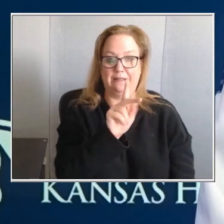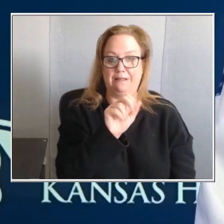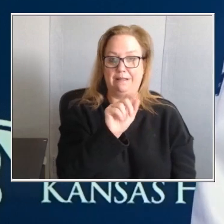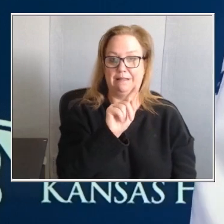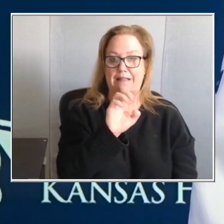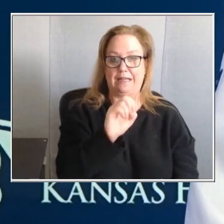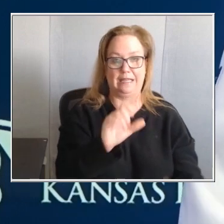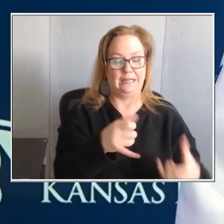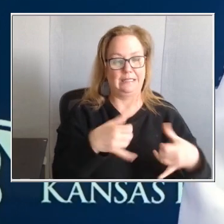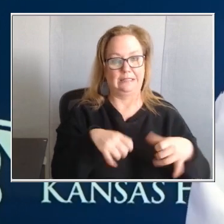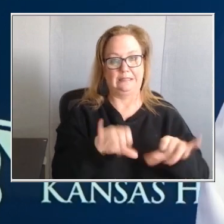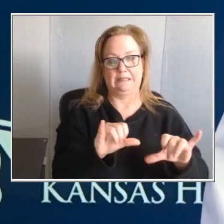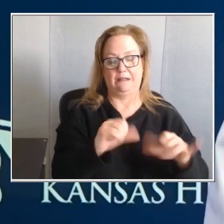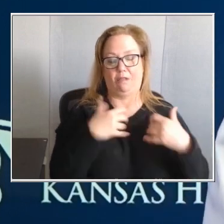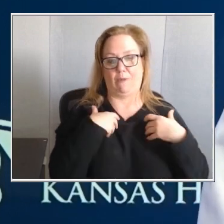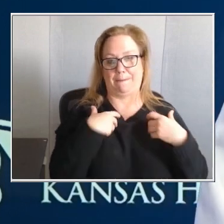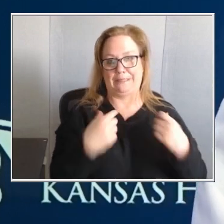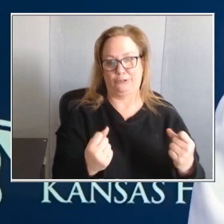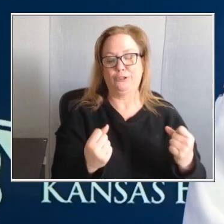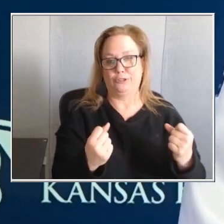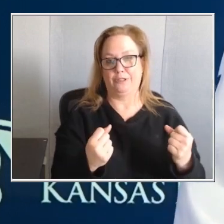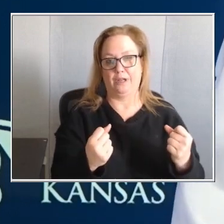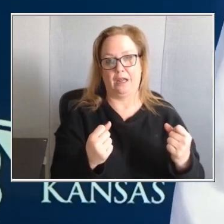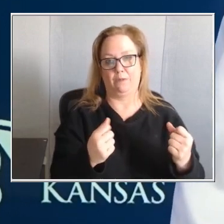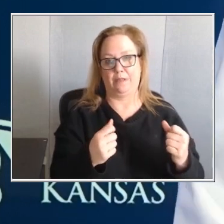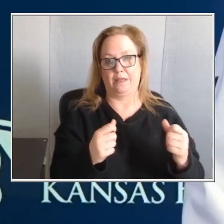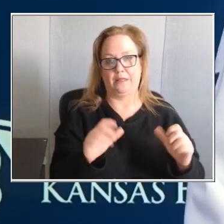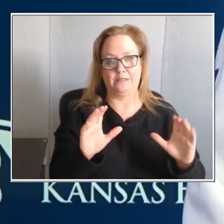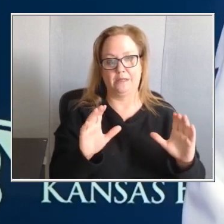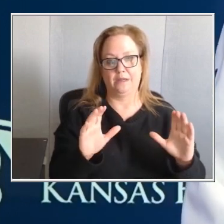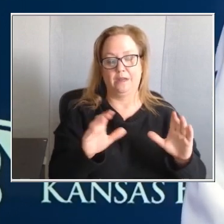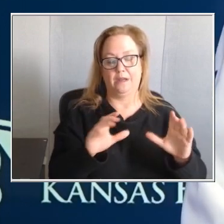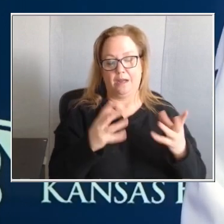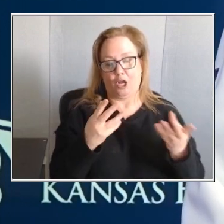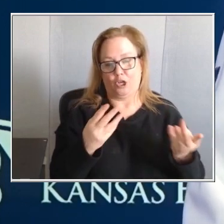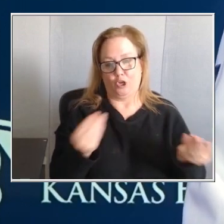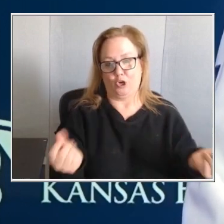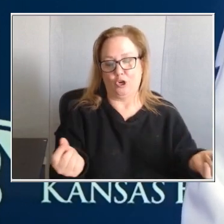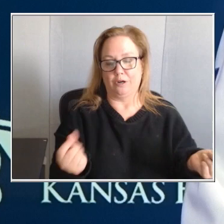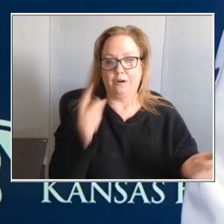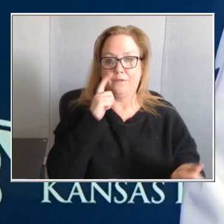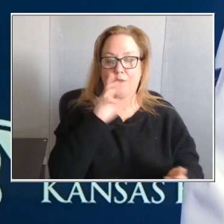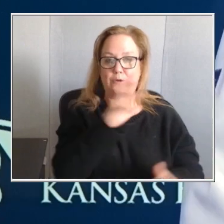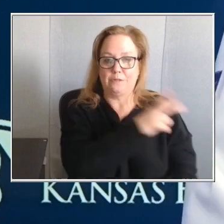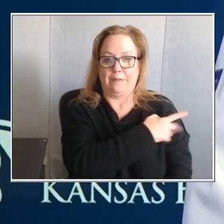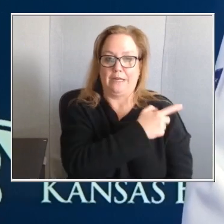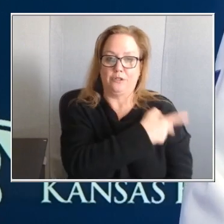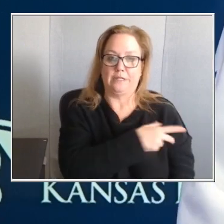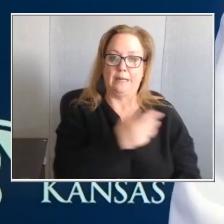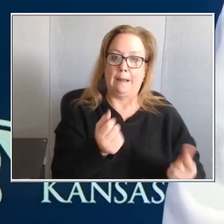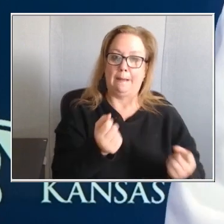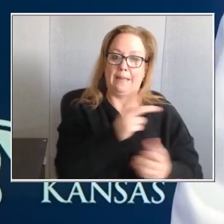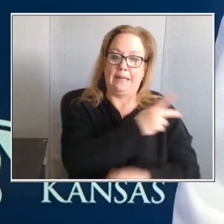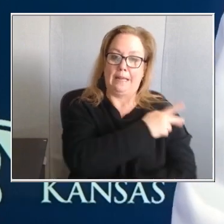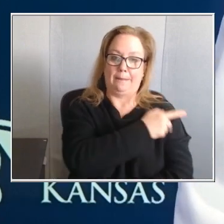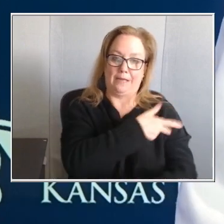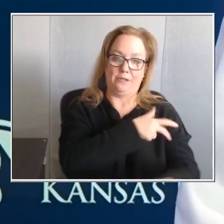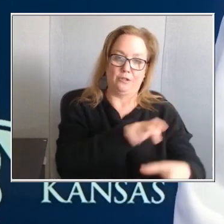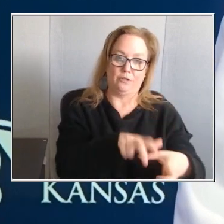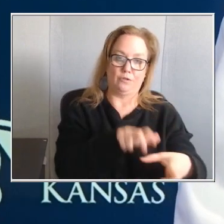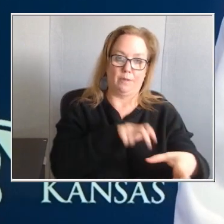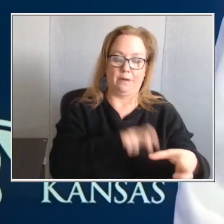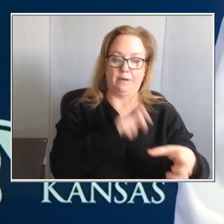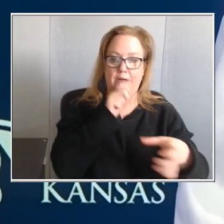continuous complete remission. We consider that an operative cure for those patients. But many patients drop out. Not